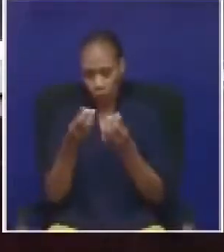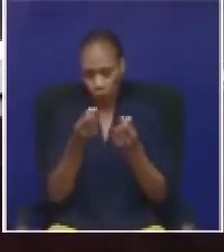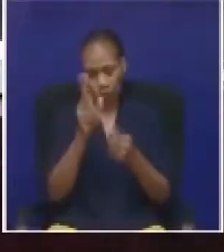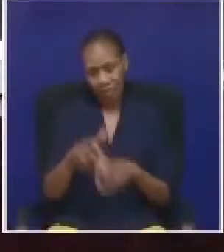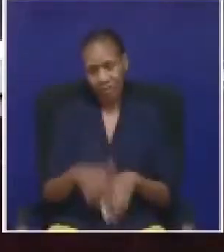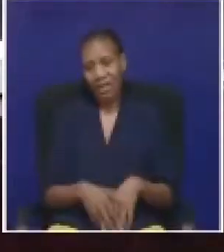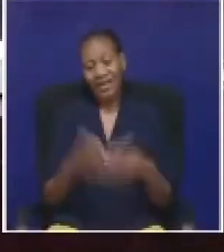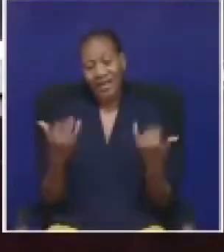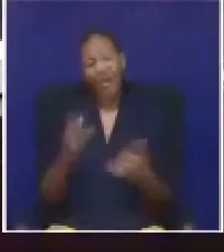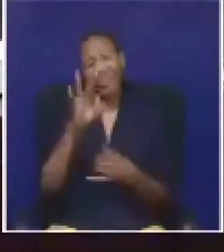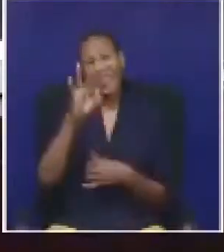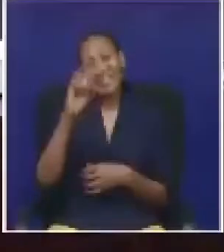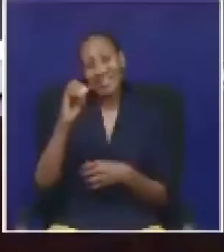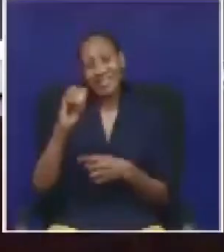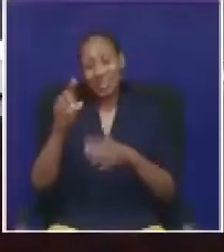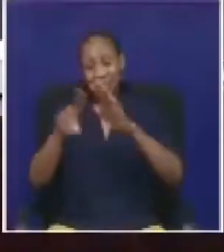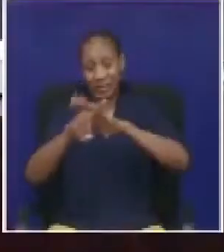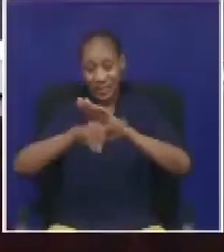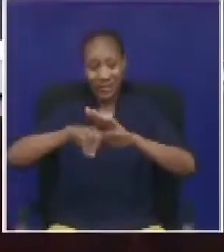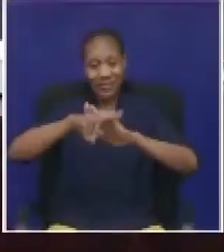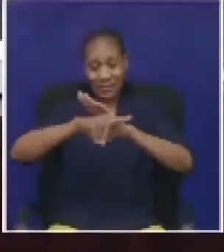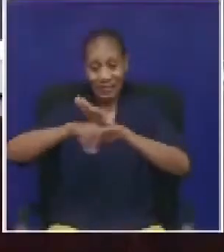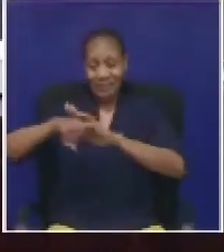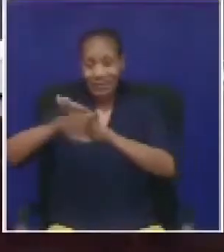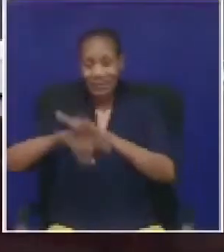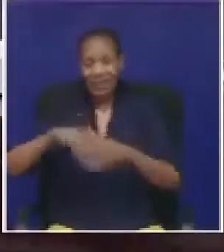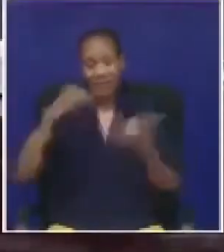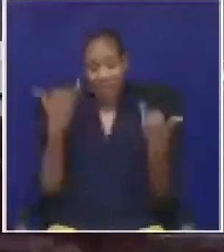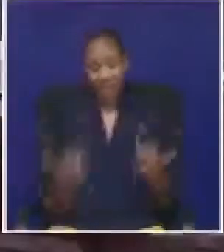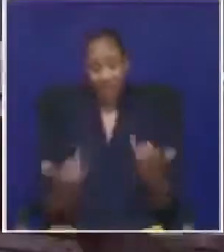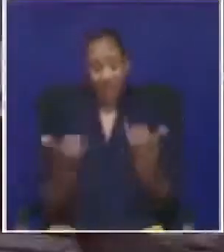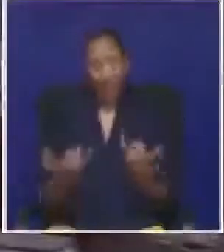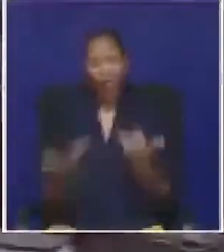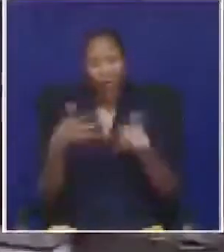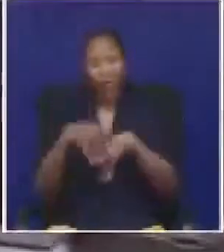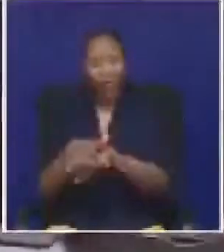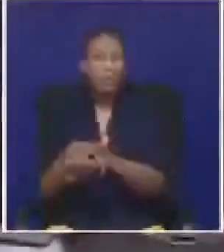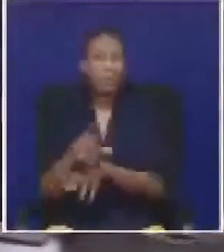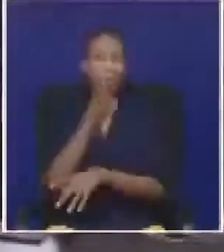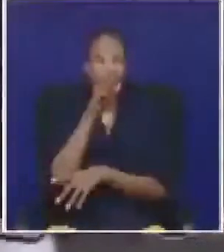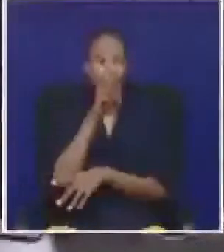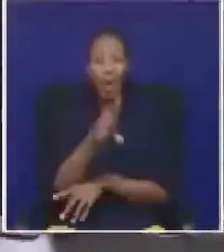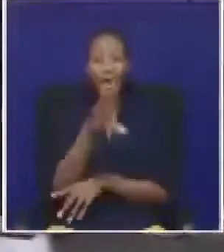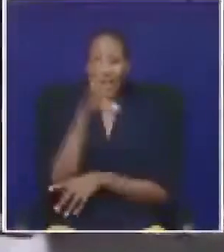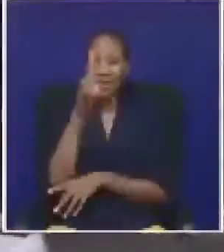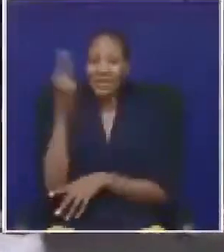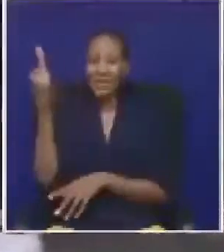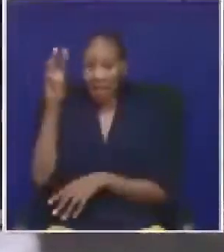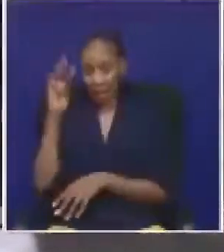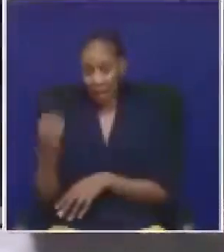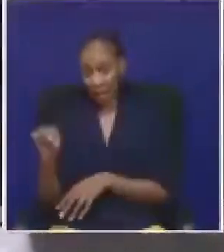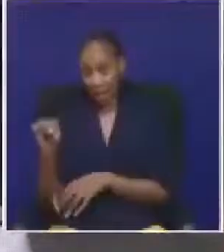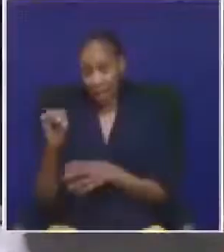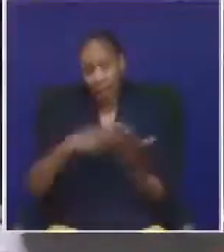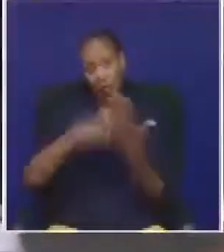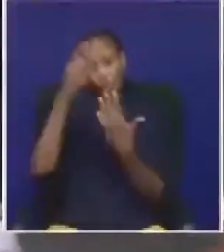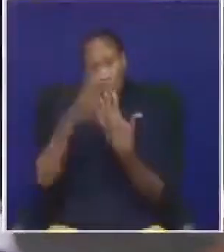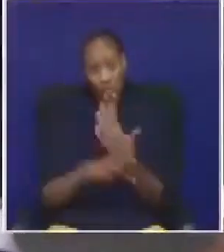or metros are executing at least one DDM catalytic